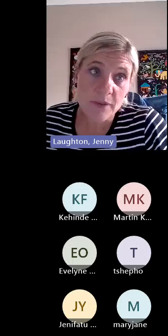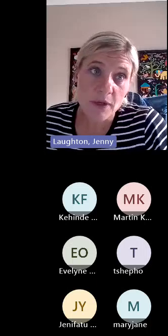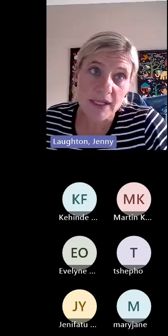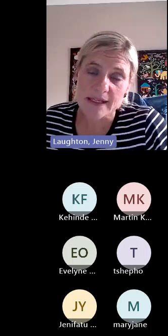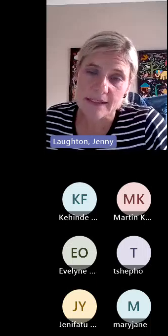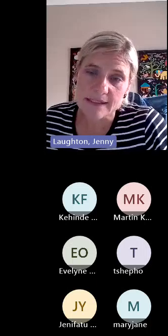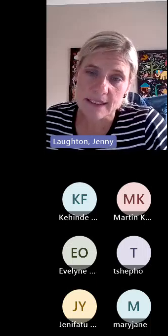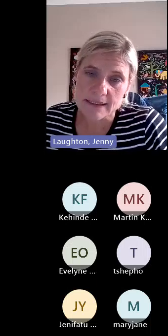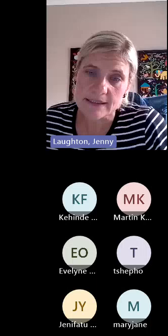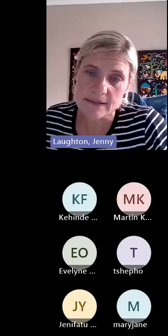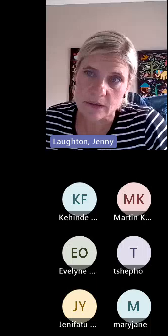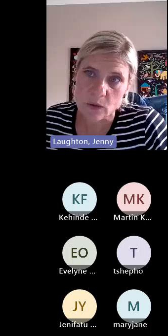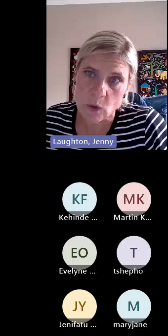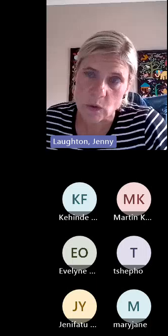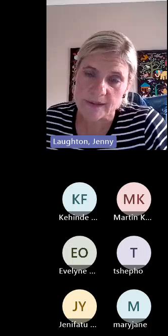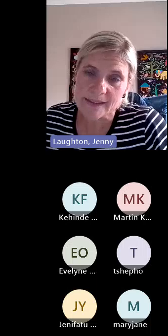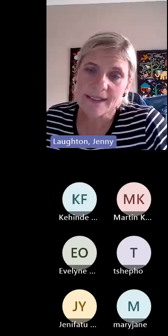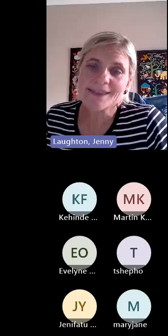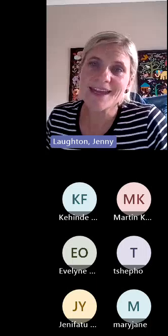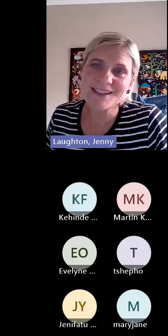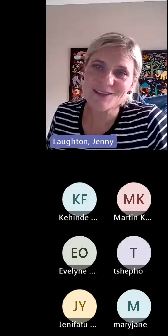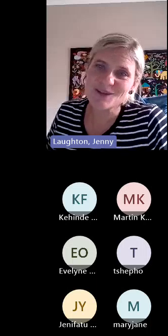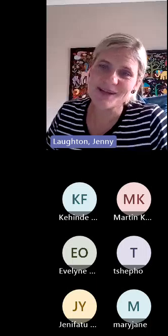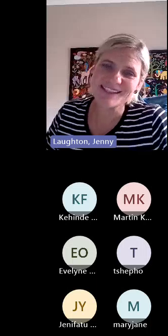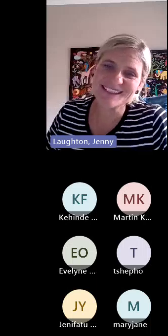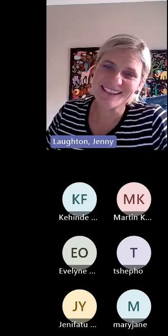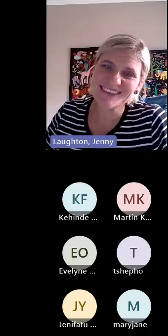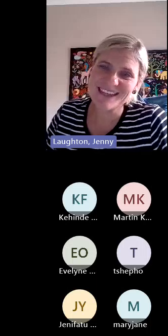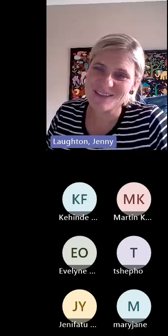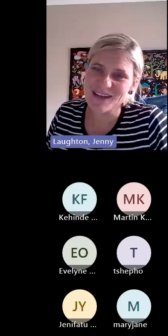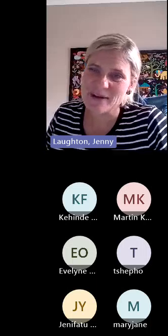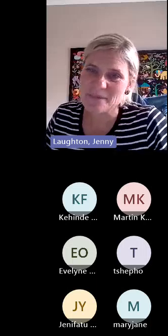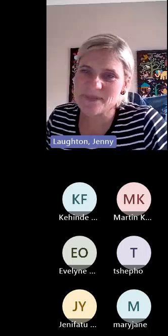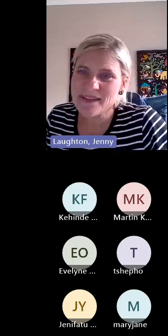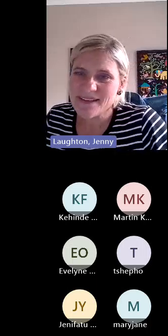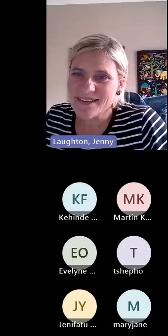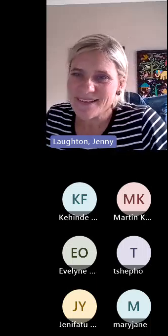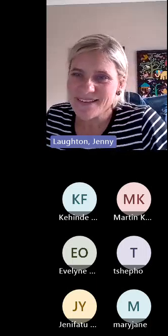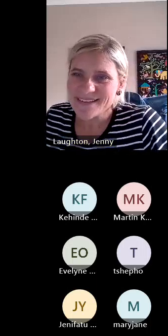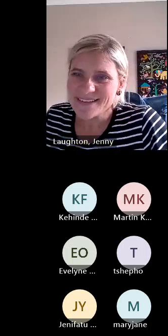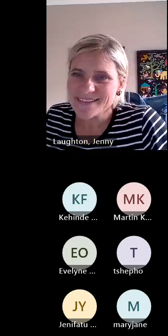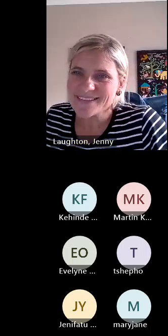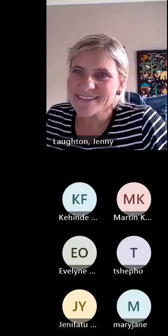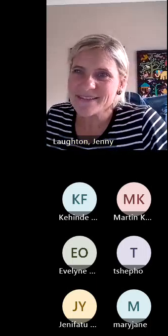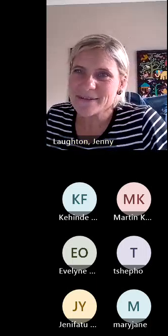email for everybody that attended the call. Thank you so much. Thank you now.